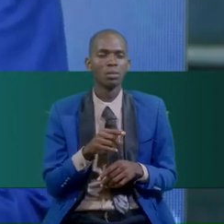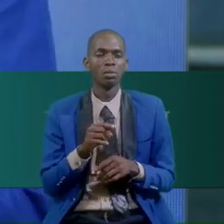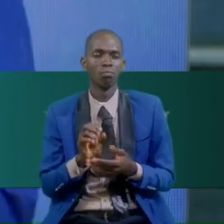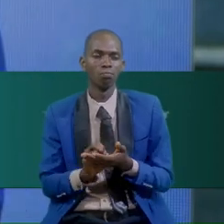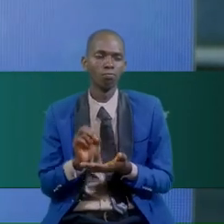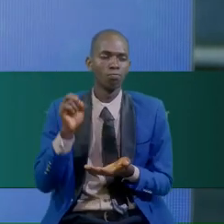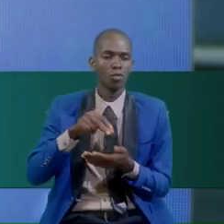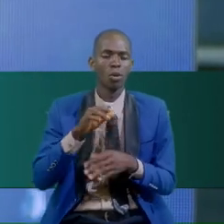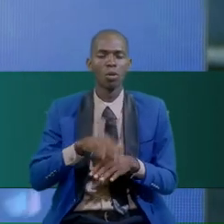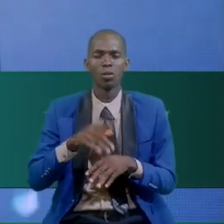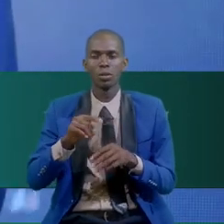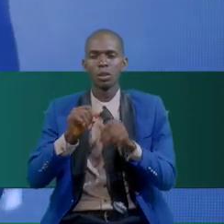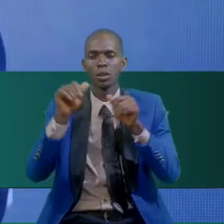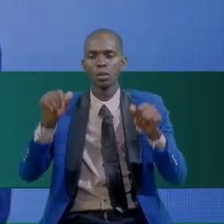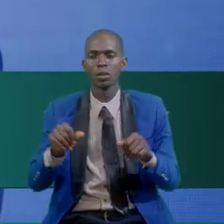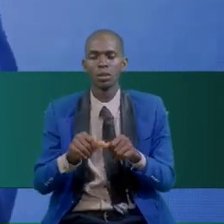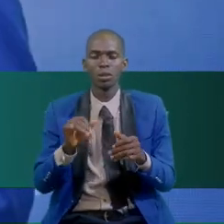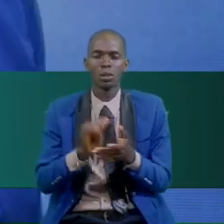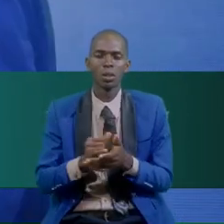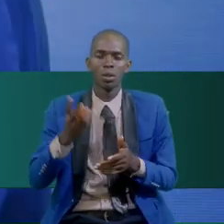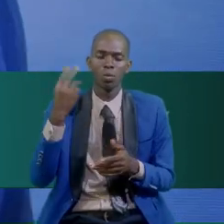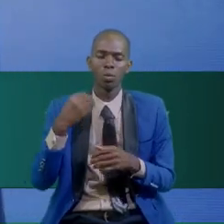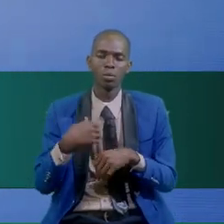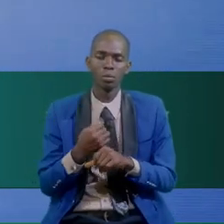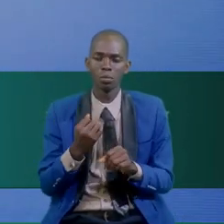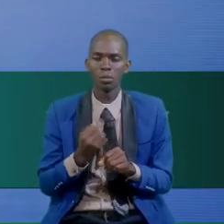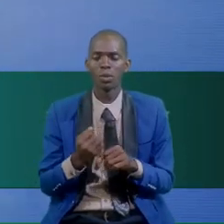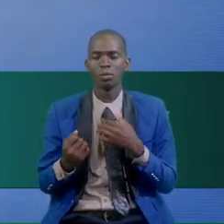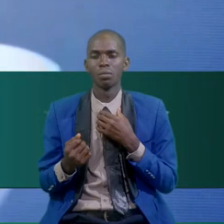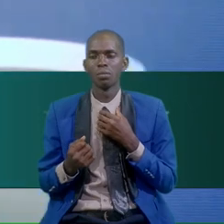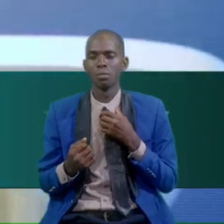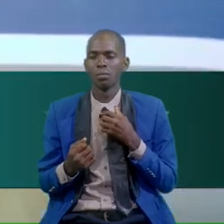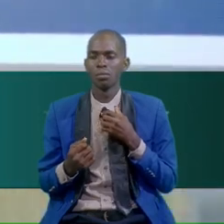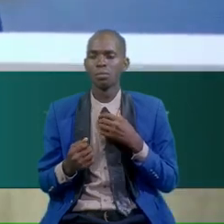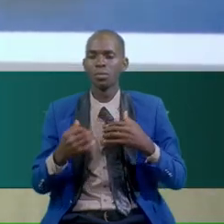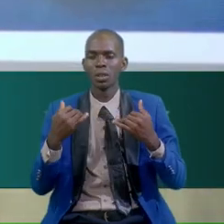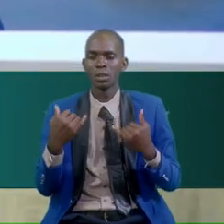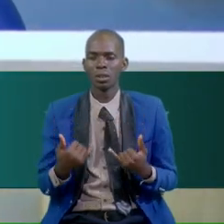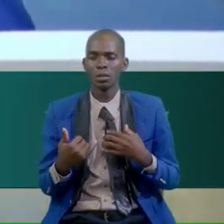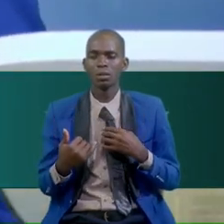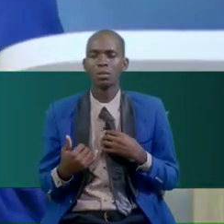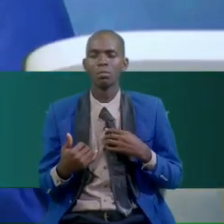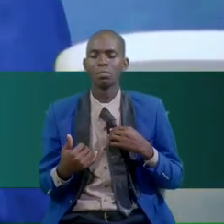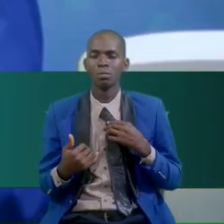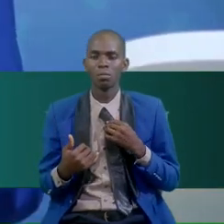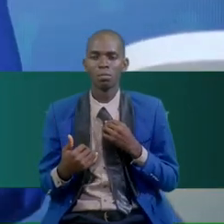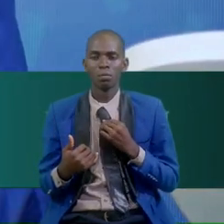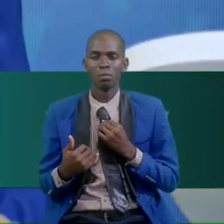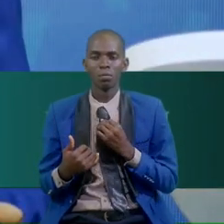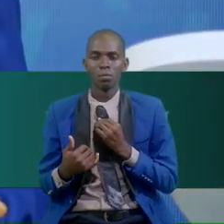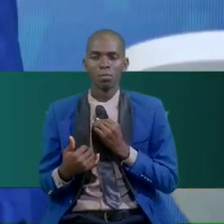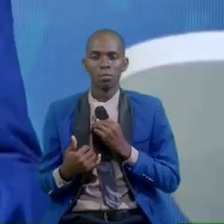altar which was made. Now, gymnastics do not make